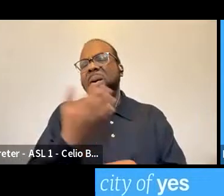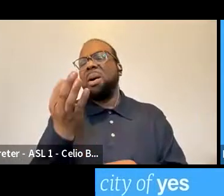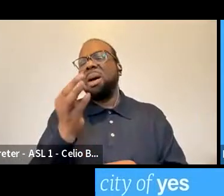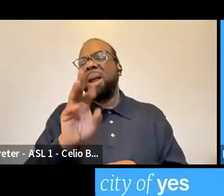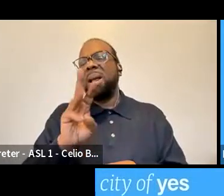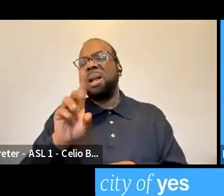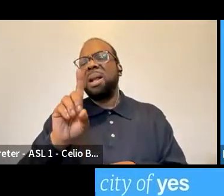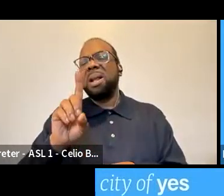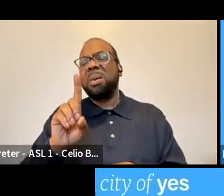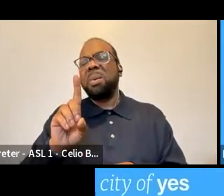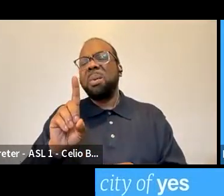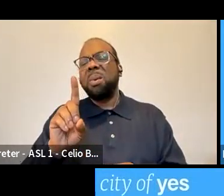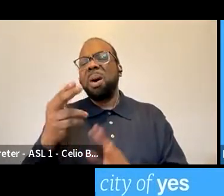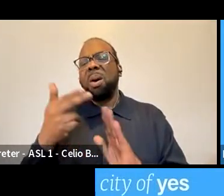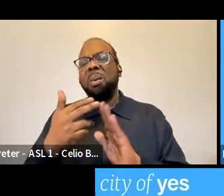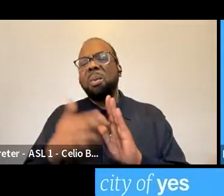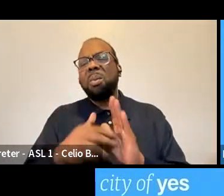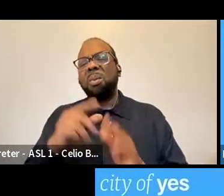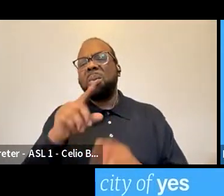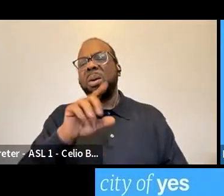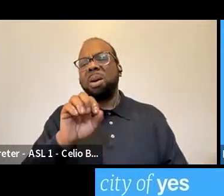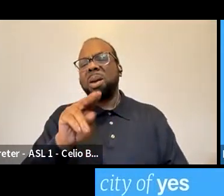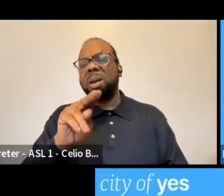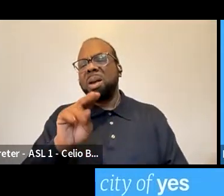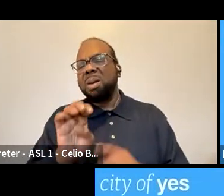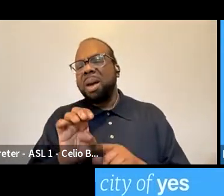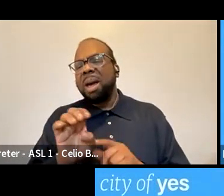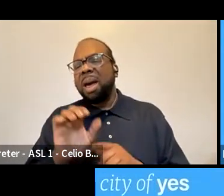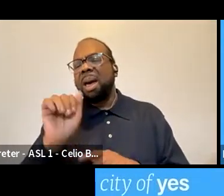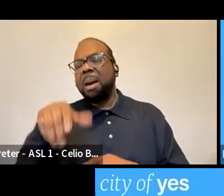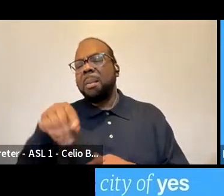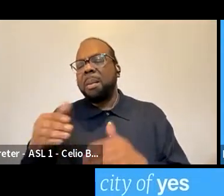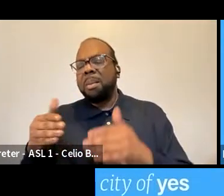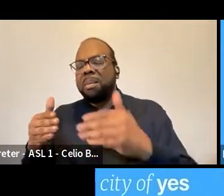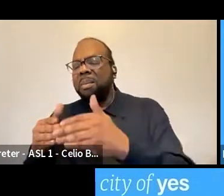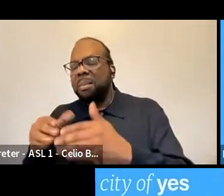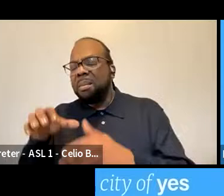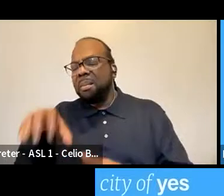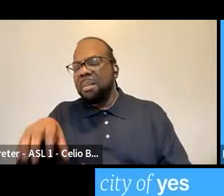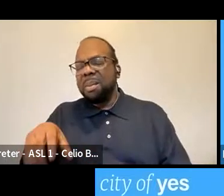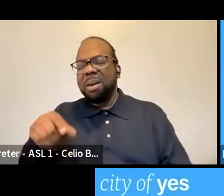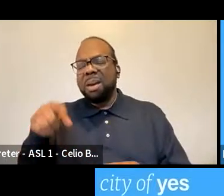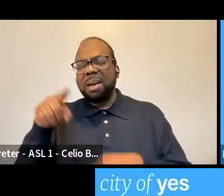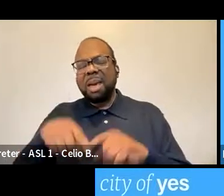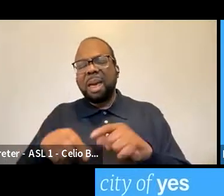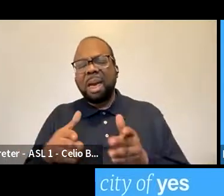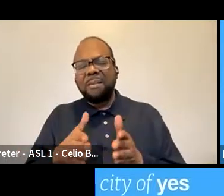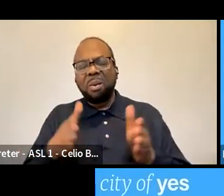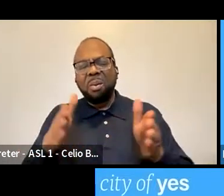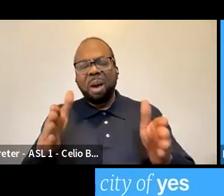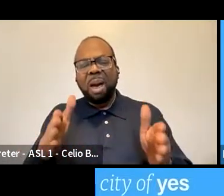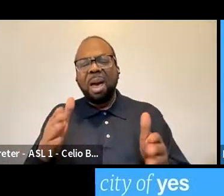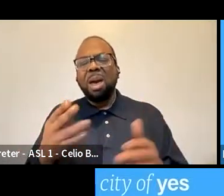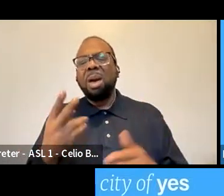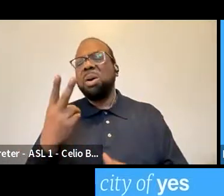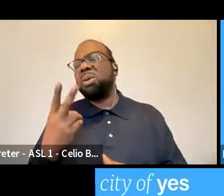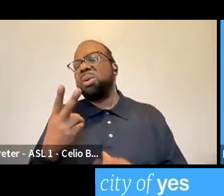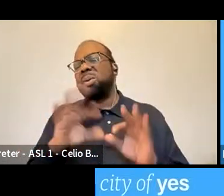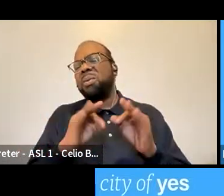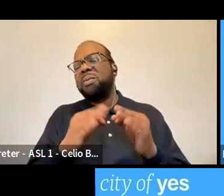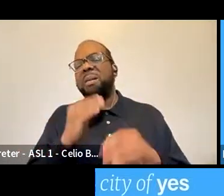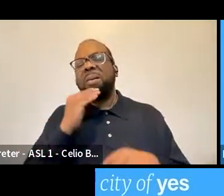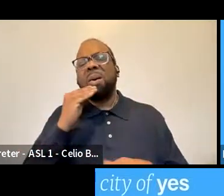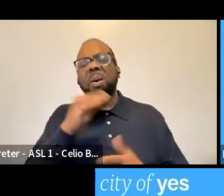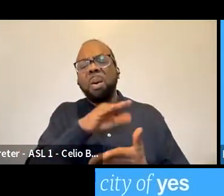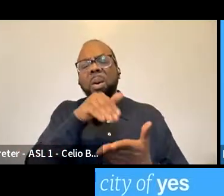found that it's quite common to see the apartment building on a short end of the block or on a wide street with one or two family homes mid block. And so these rules,